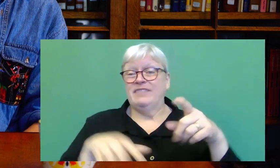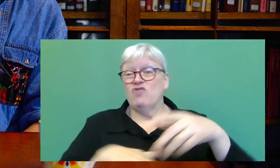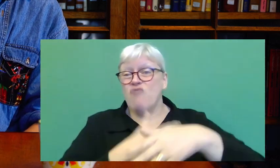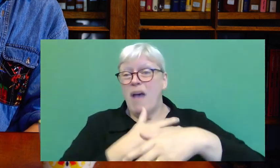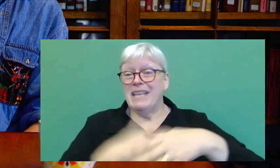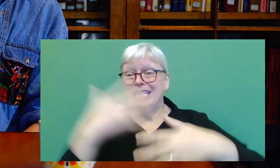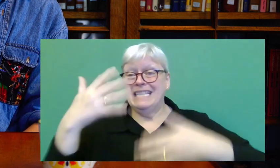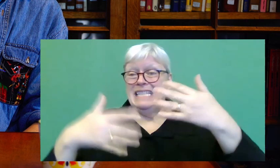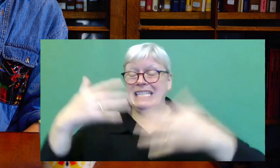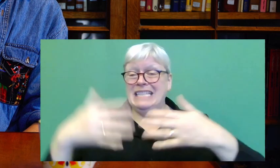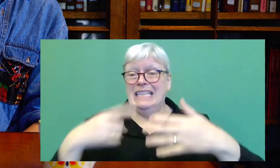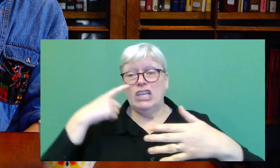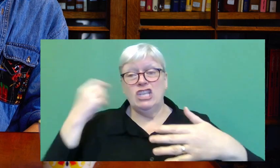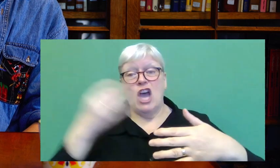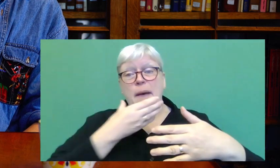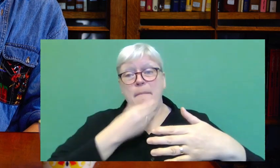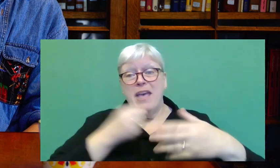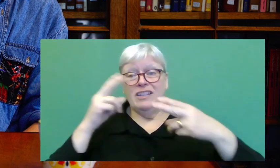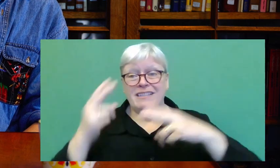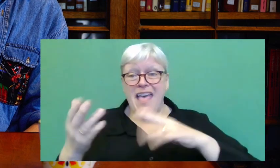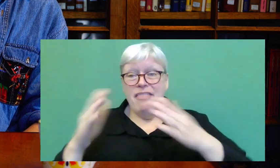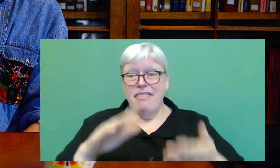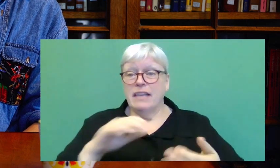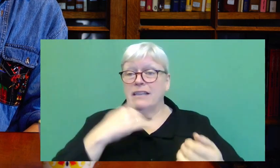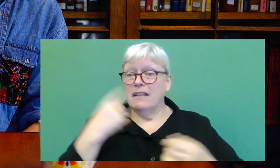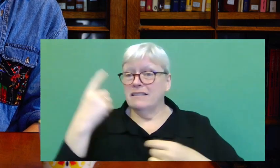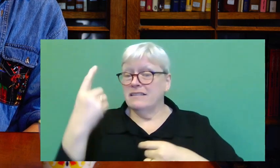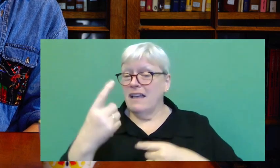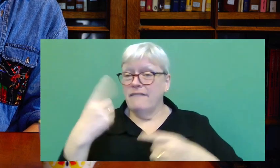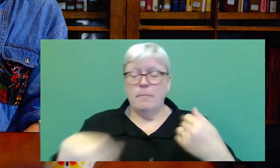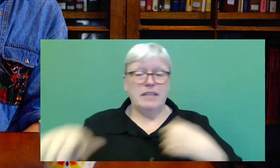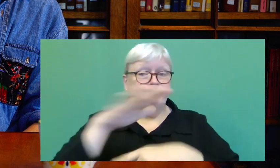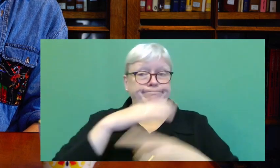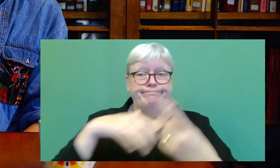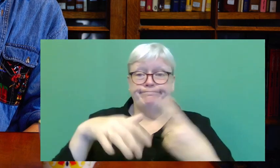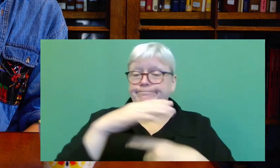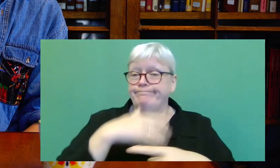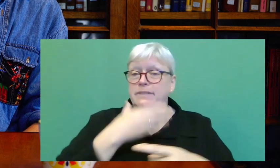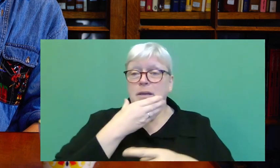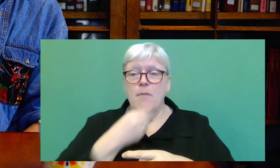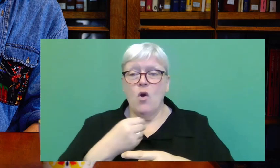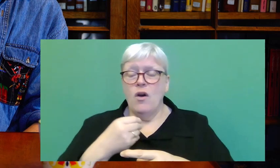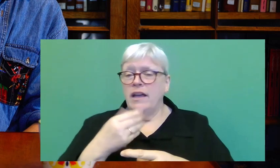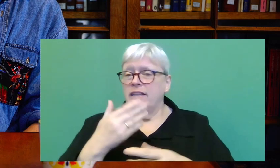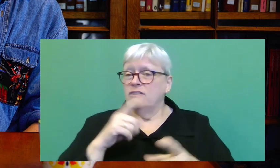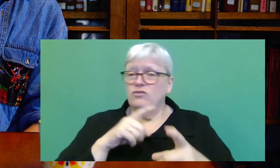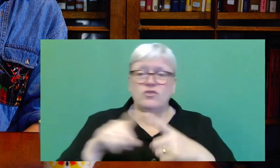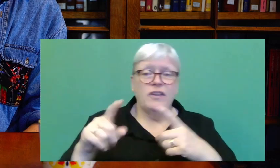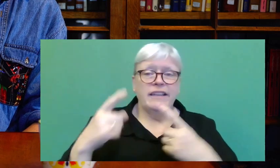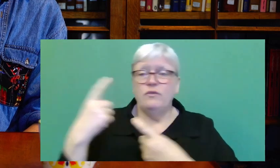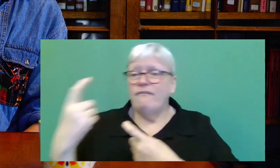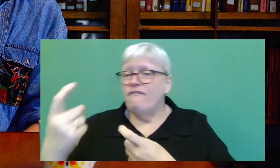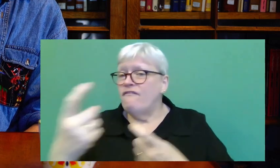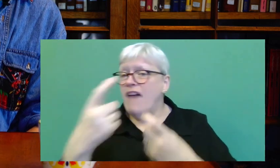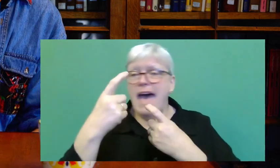I've been constantly surrounded by boys who are just trying to find a way to let their emotions loose